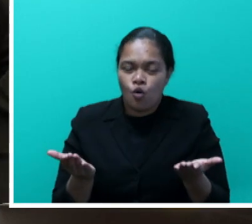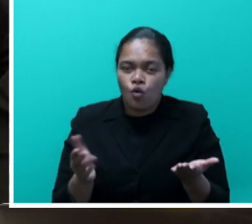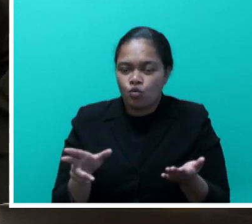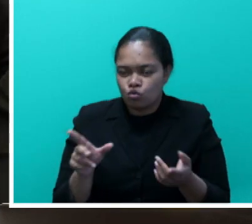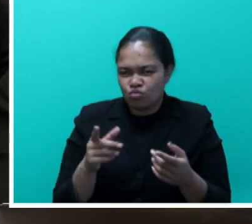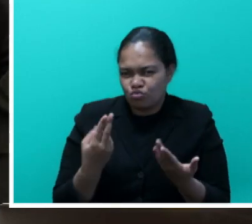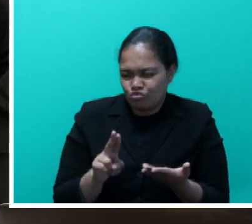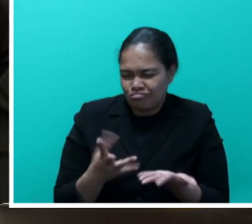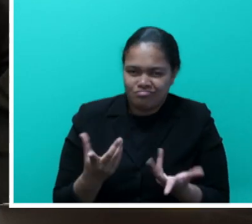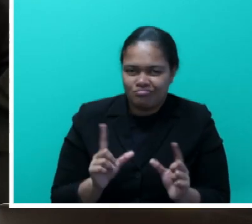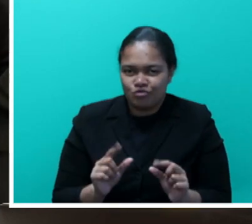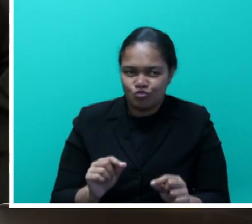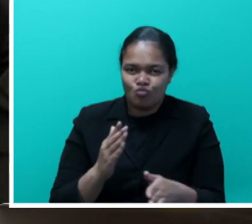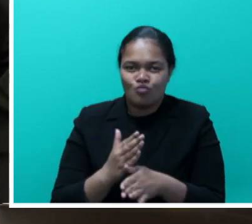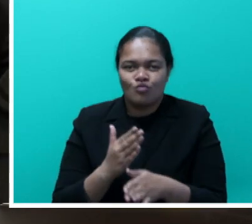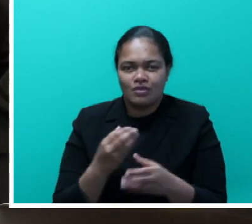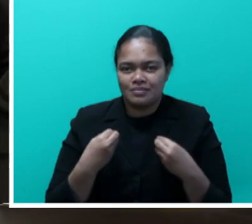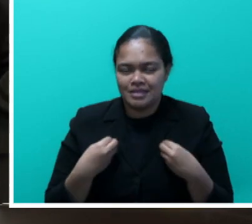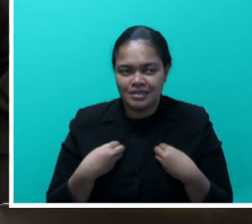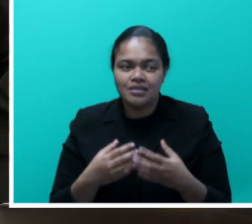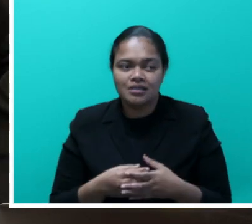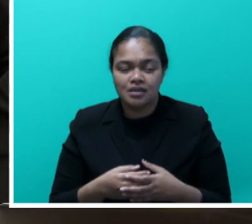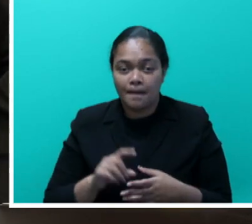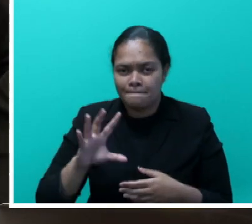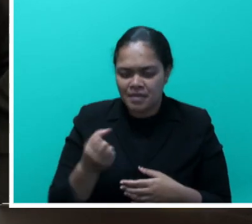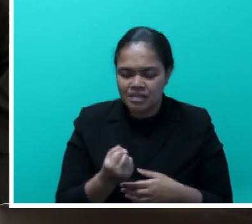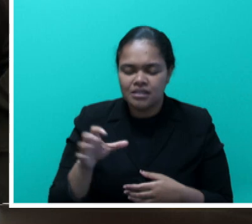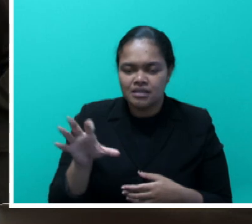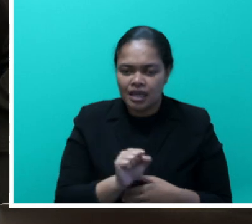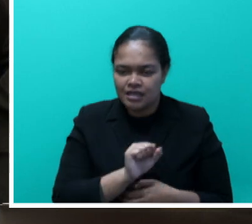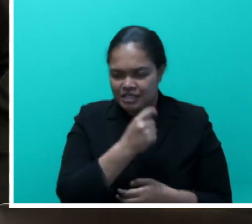business. It must take into account